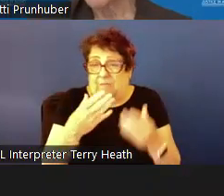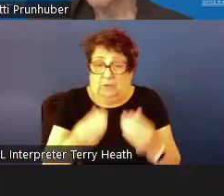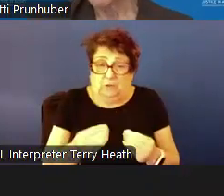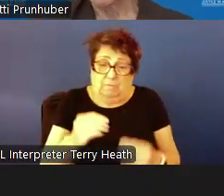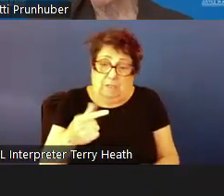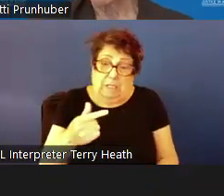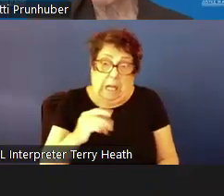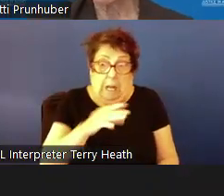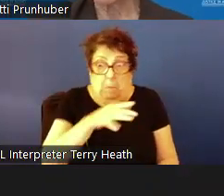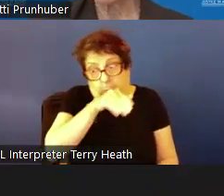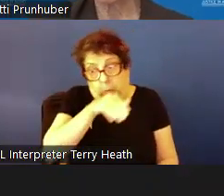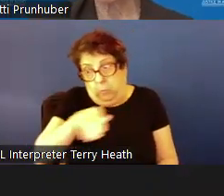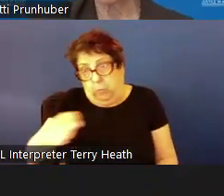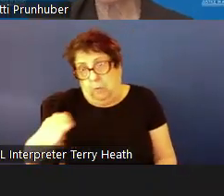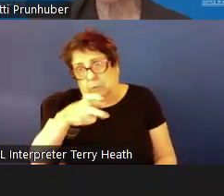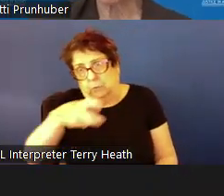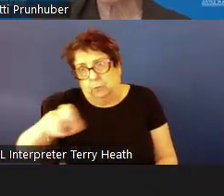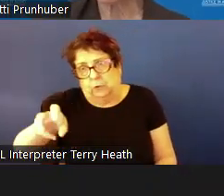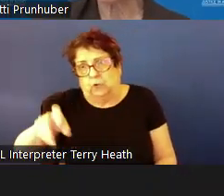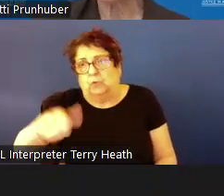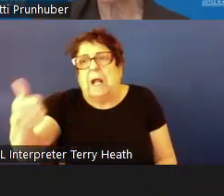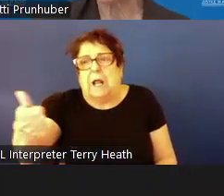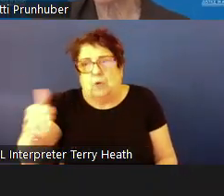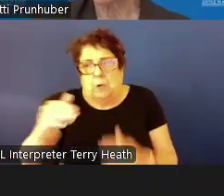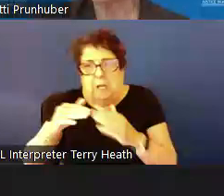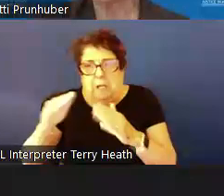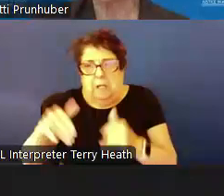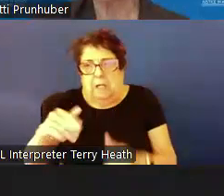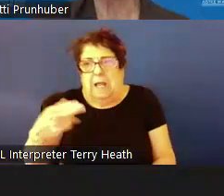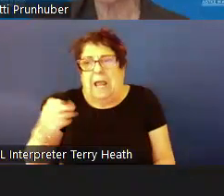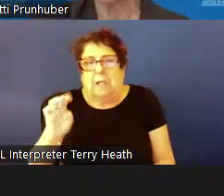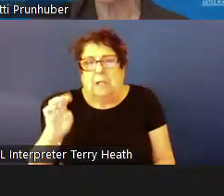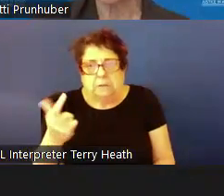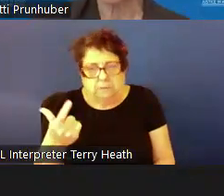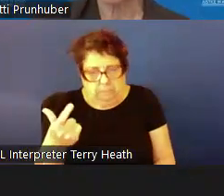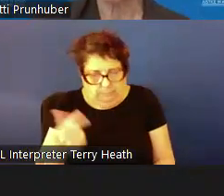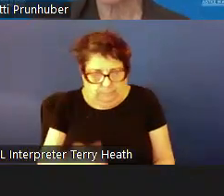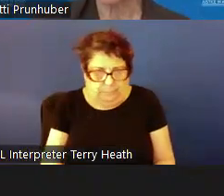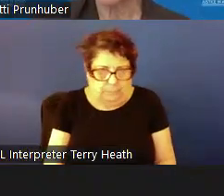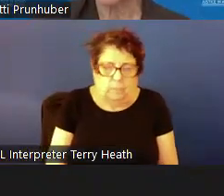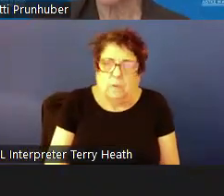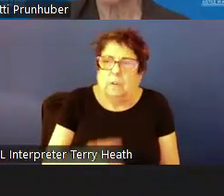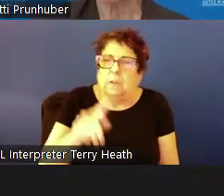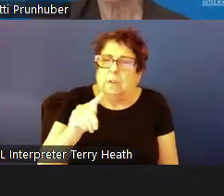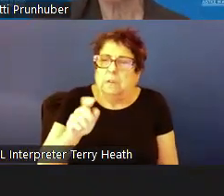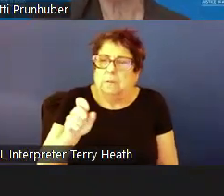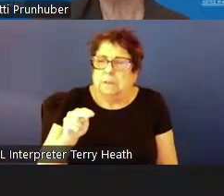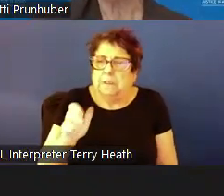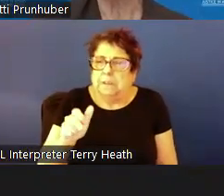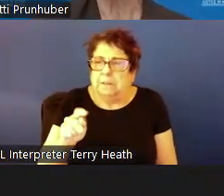housing. Just a recent study showed that tenants who have legal representation in eviction cases